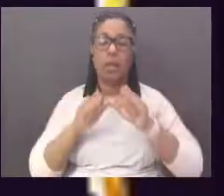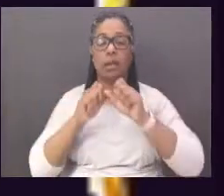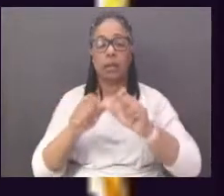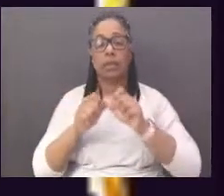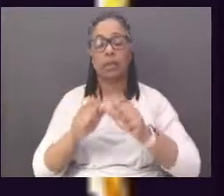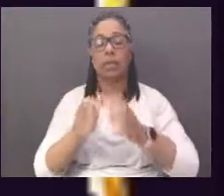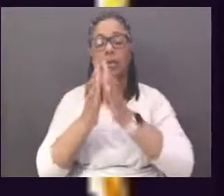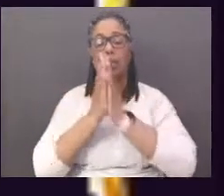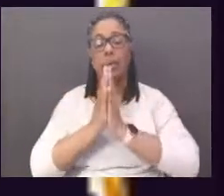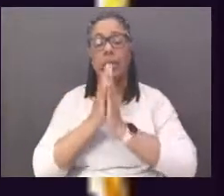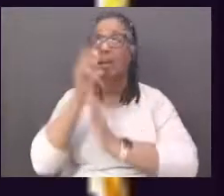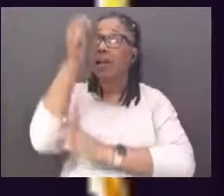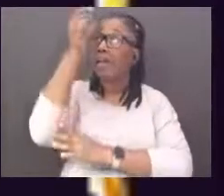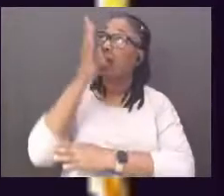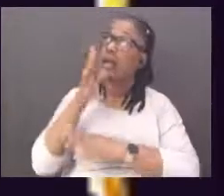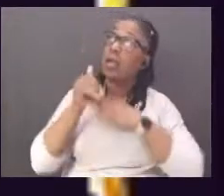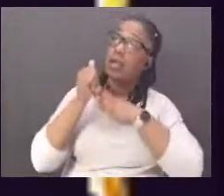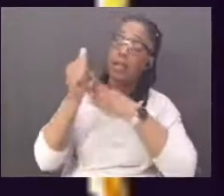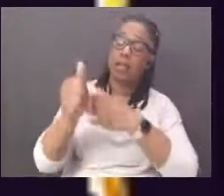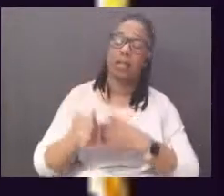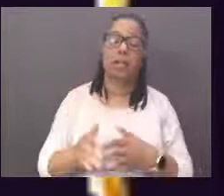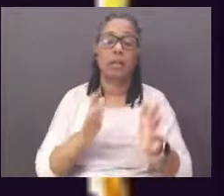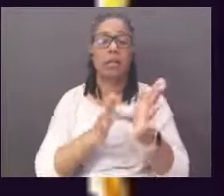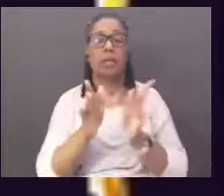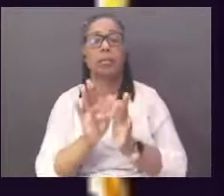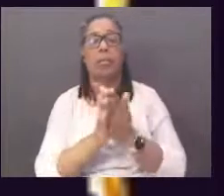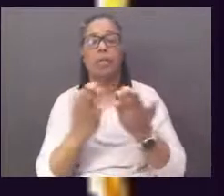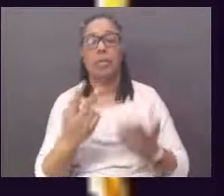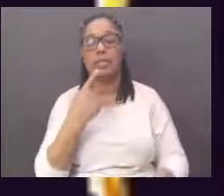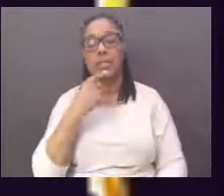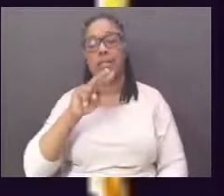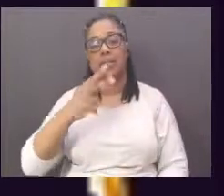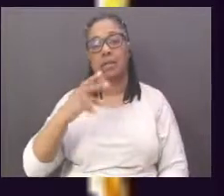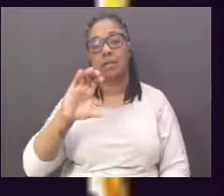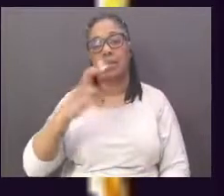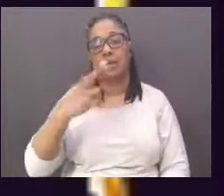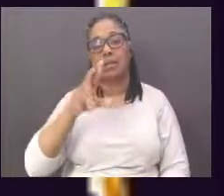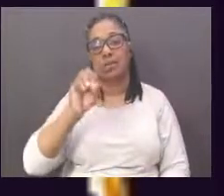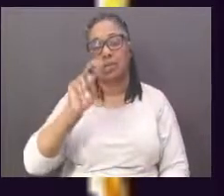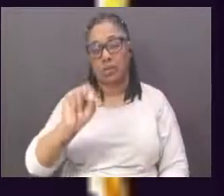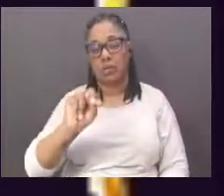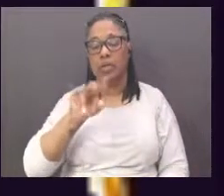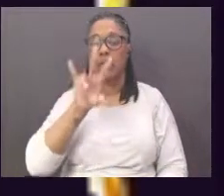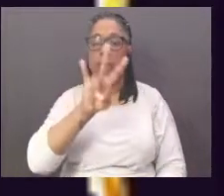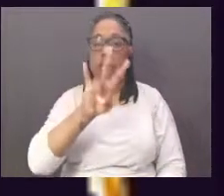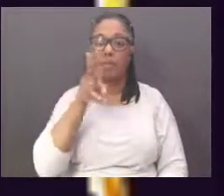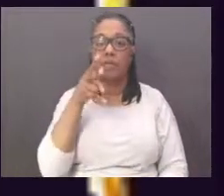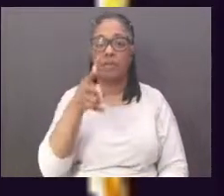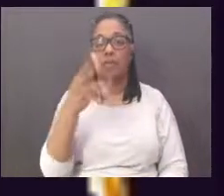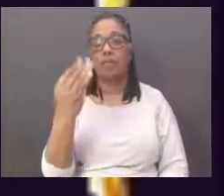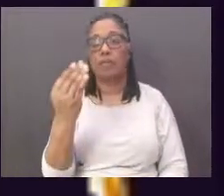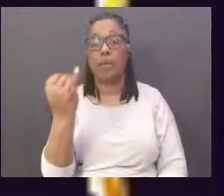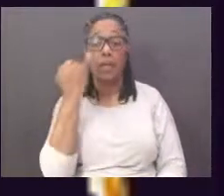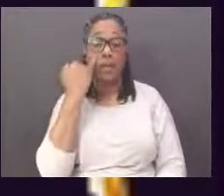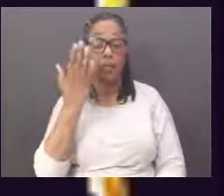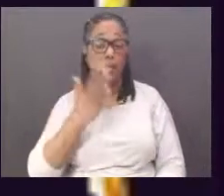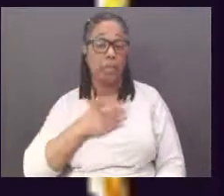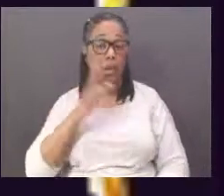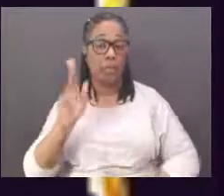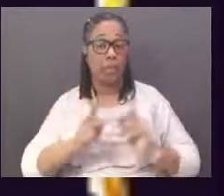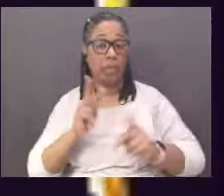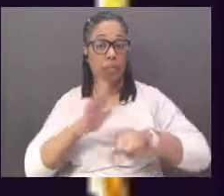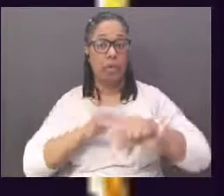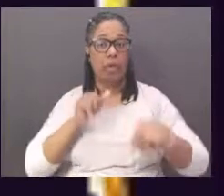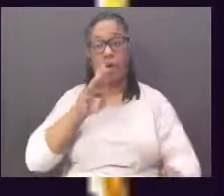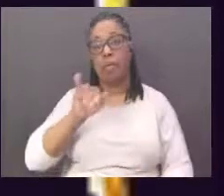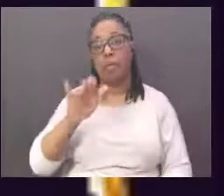blessing and guidance. The word says in 2 Chronicles 7:14, if my people, which are called by my name, will humble themselves and